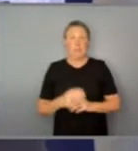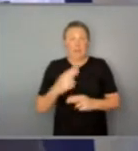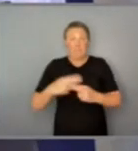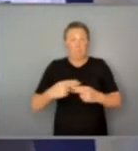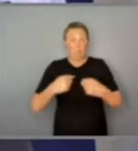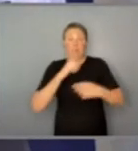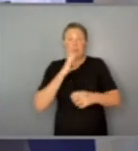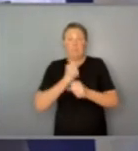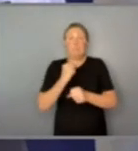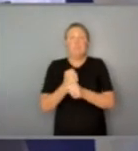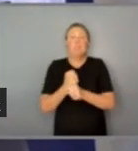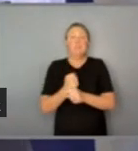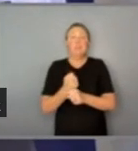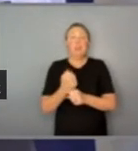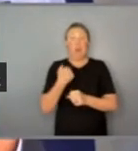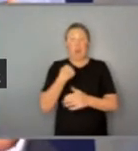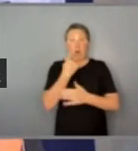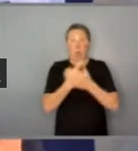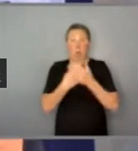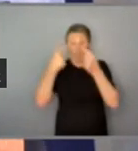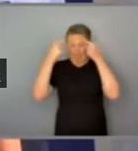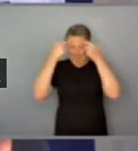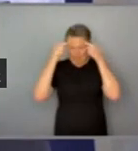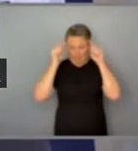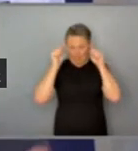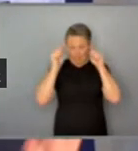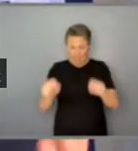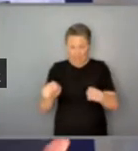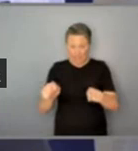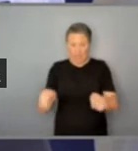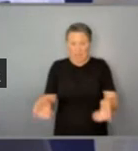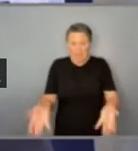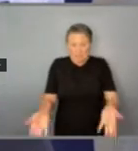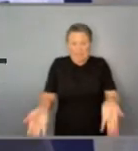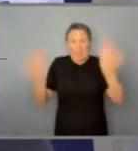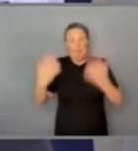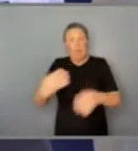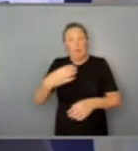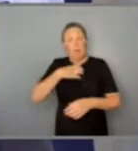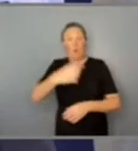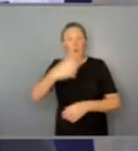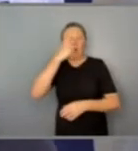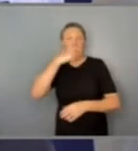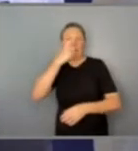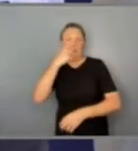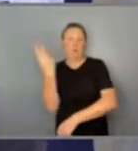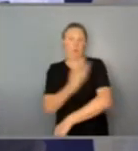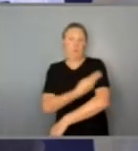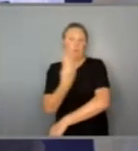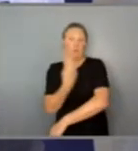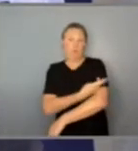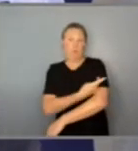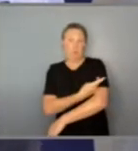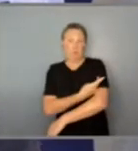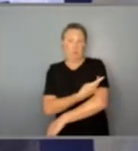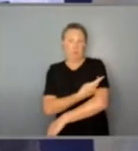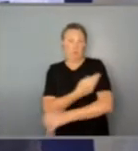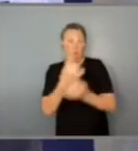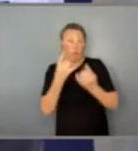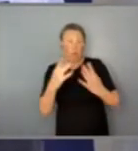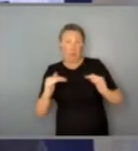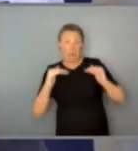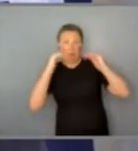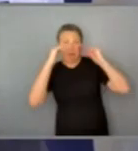is the same, and that is to boost the capacity, get those vaccination rates, which are already escalating quickly, back to those world